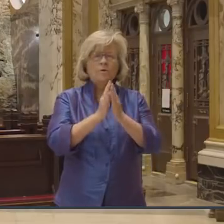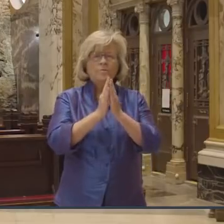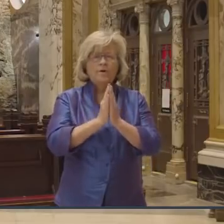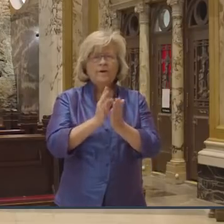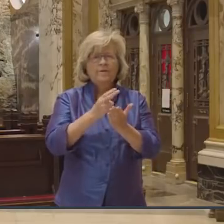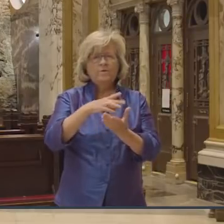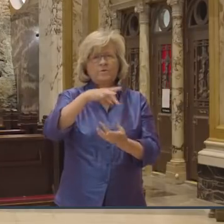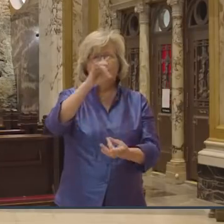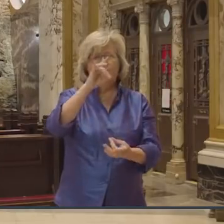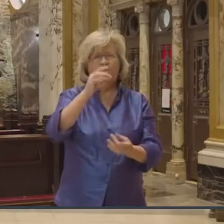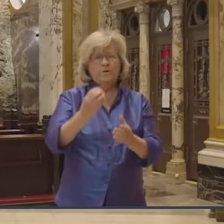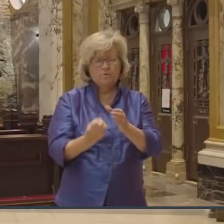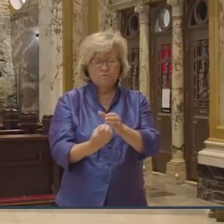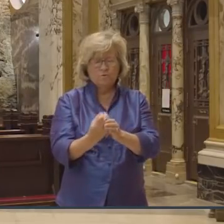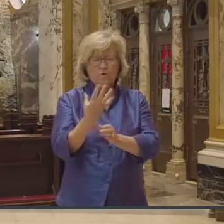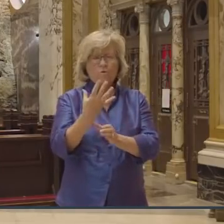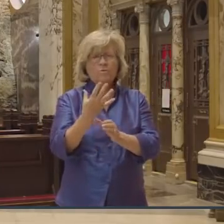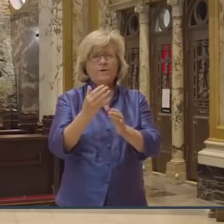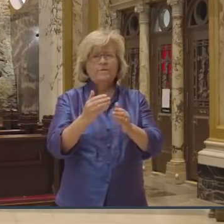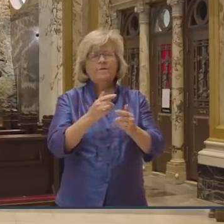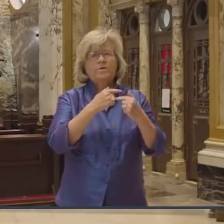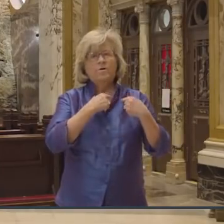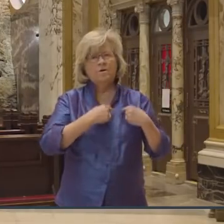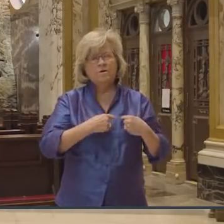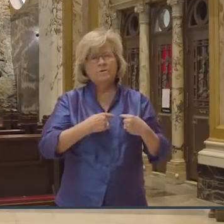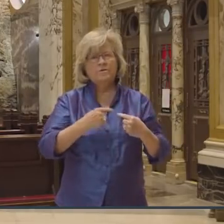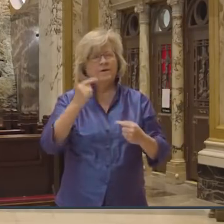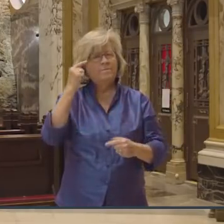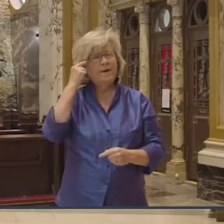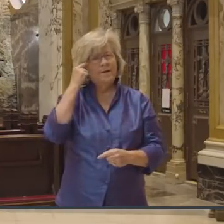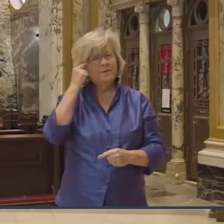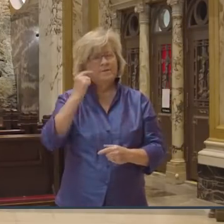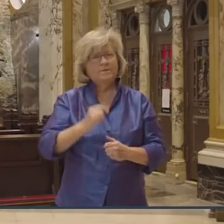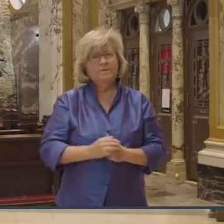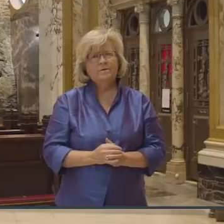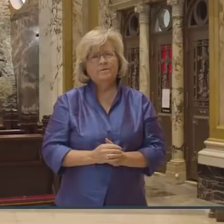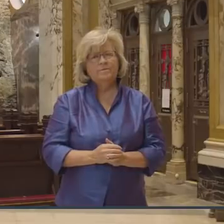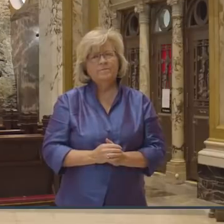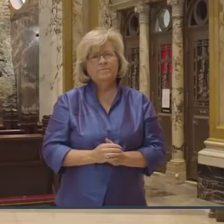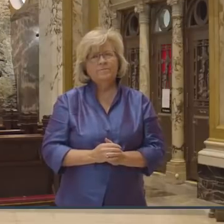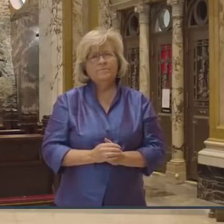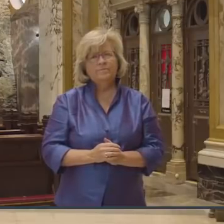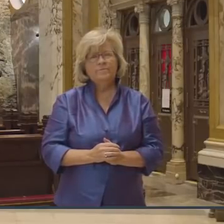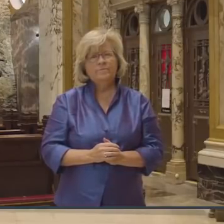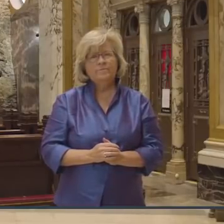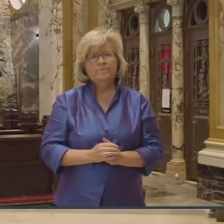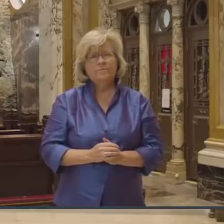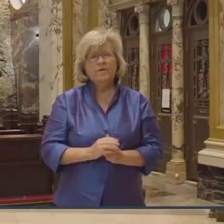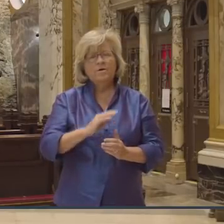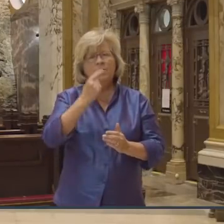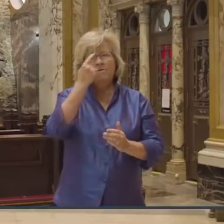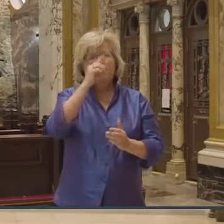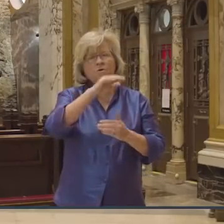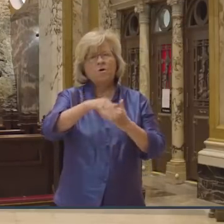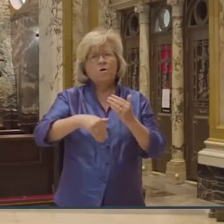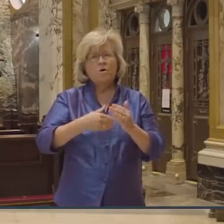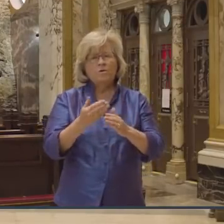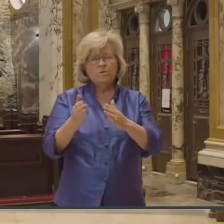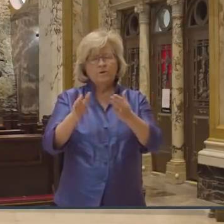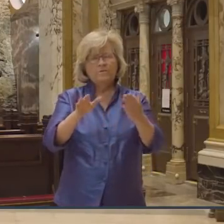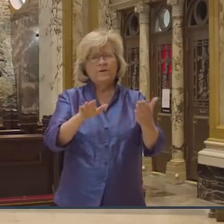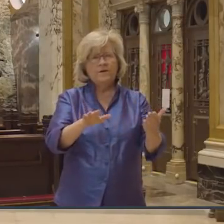within their hearts and minds. Let us pray to the Lord. Lord, hear our prayer. And for all those who have